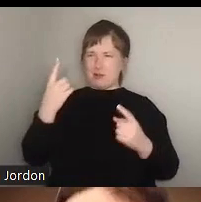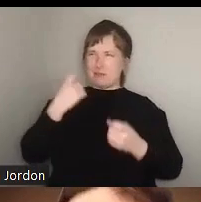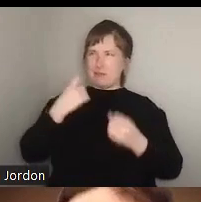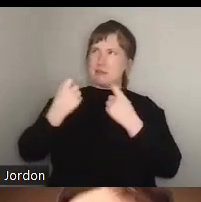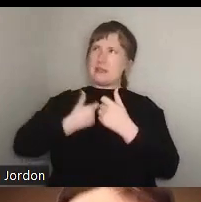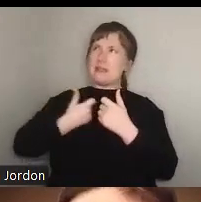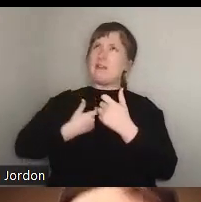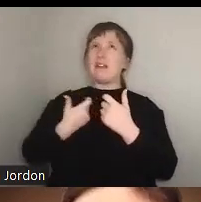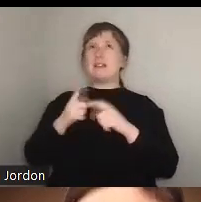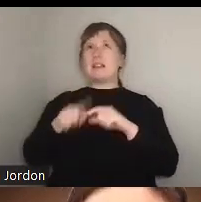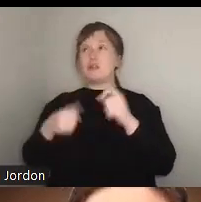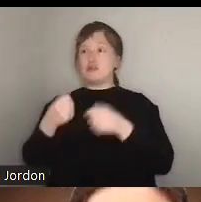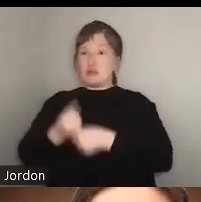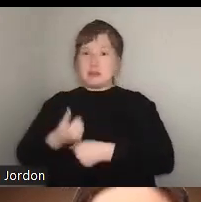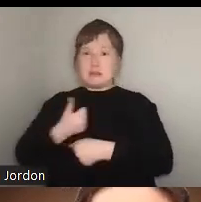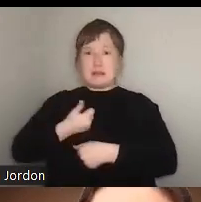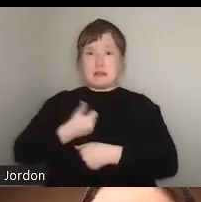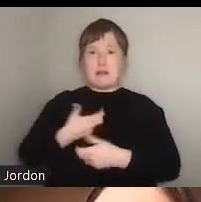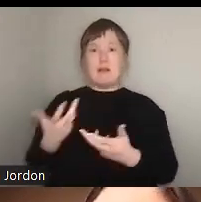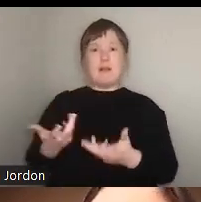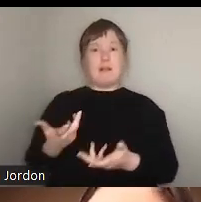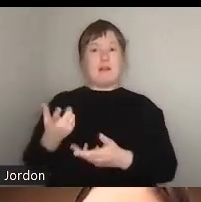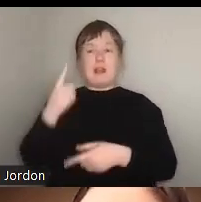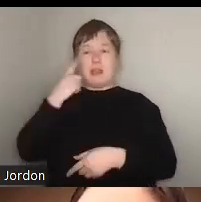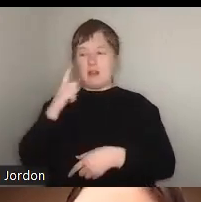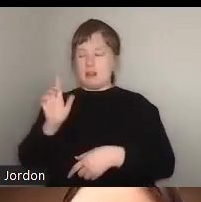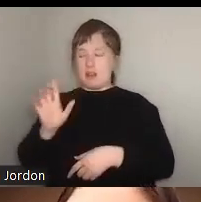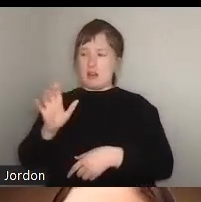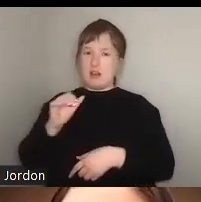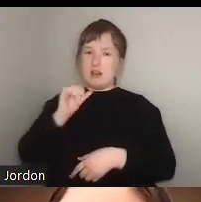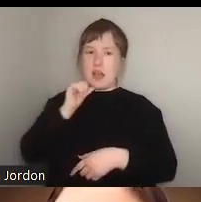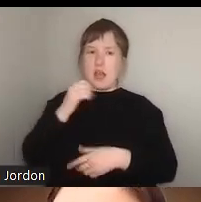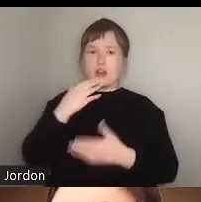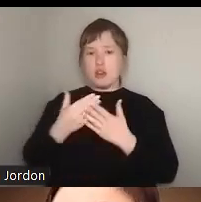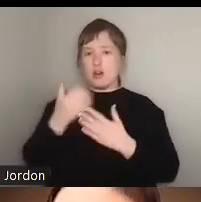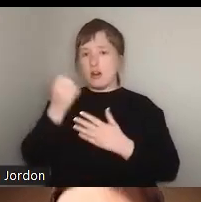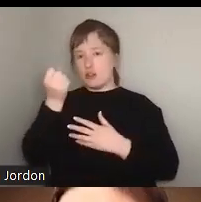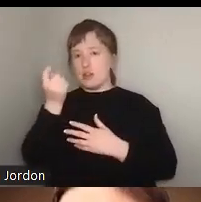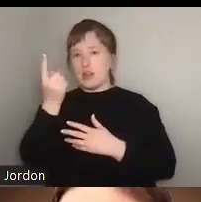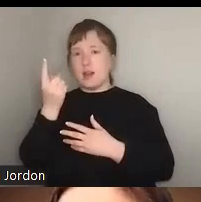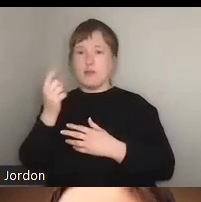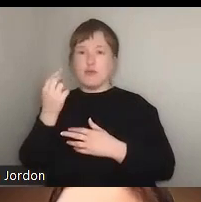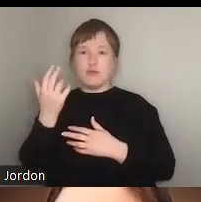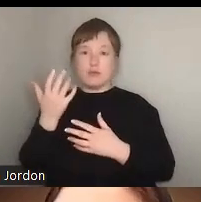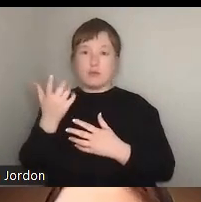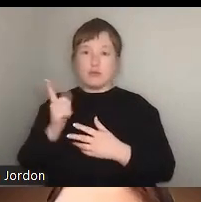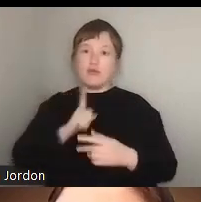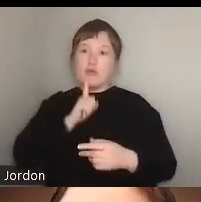not trust themselves. They might think that they're just not having a good understanding of reality.